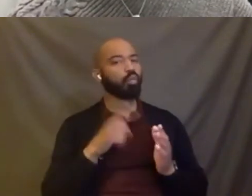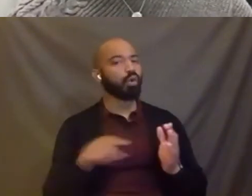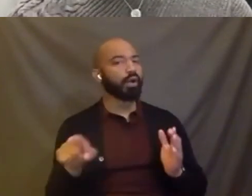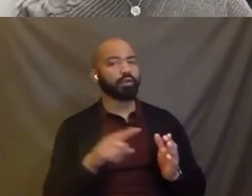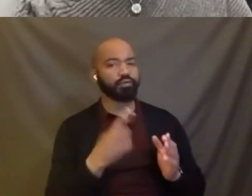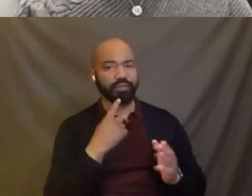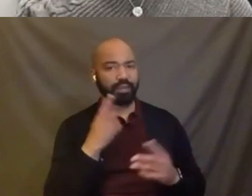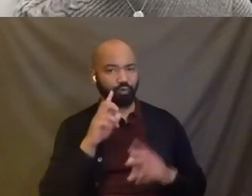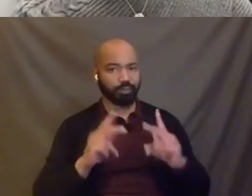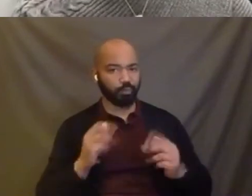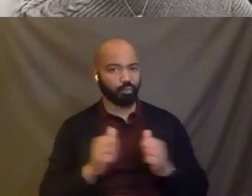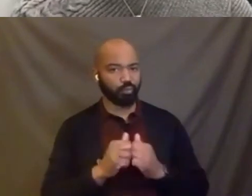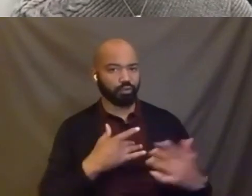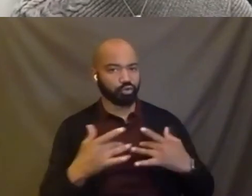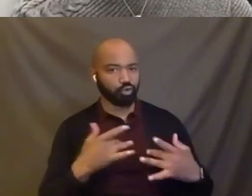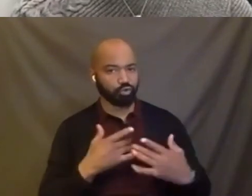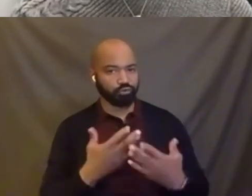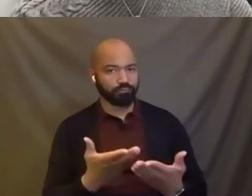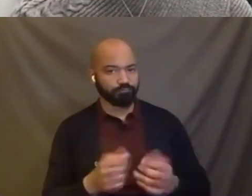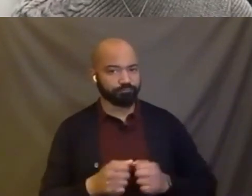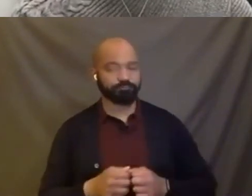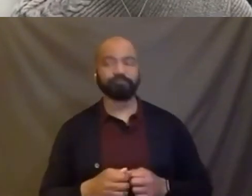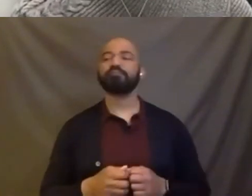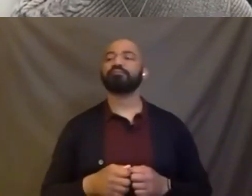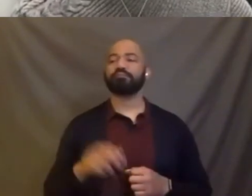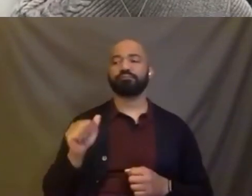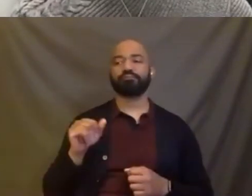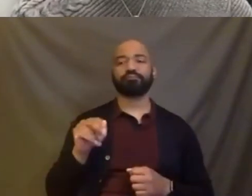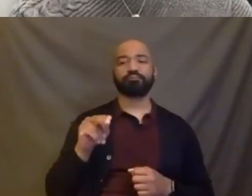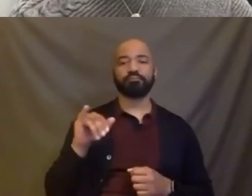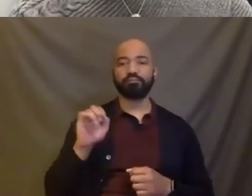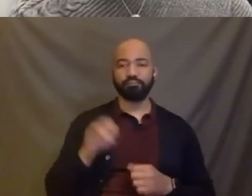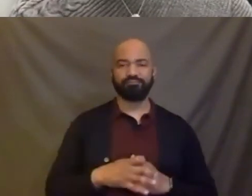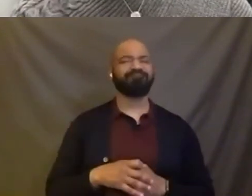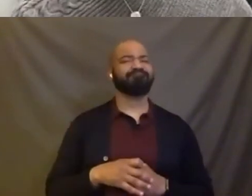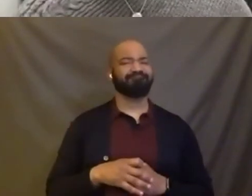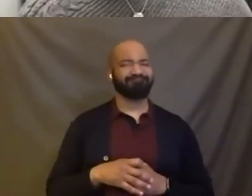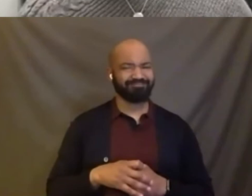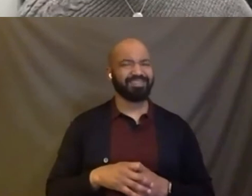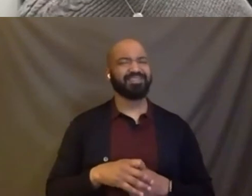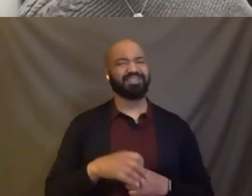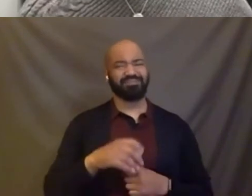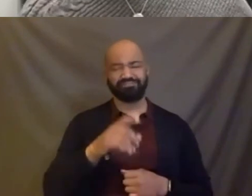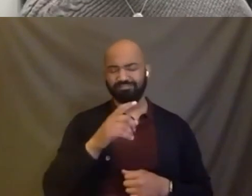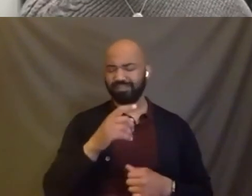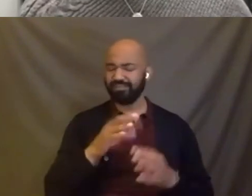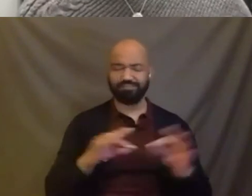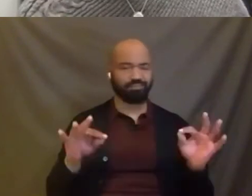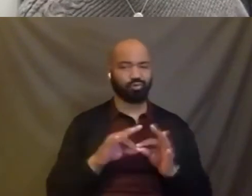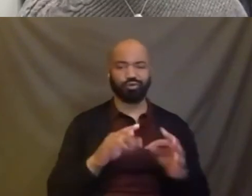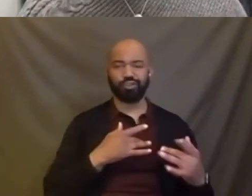concern. Yeah. That's such a important concern. I would say because there's such